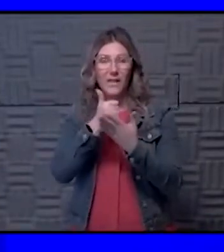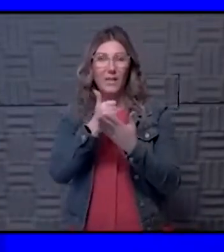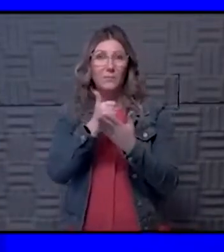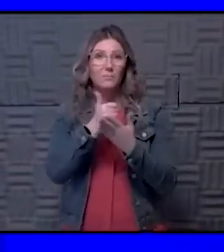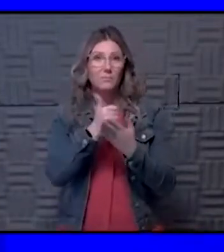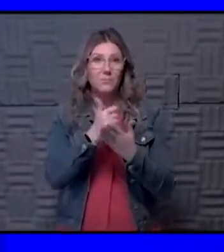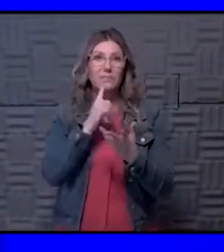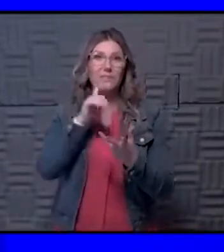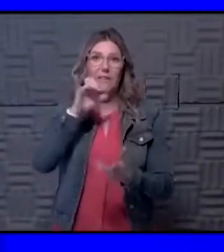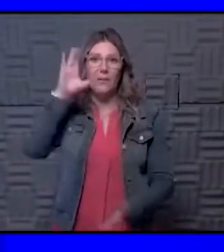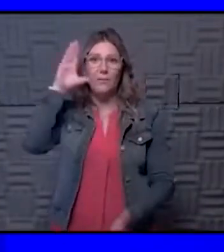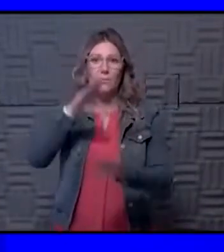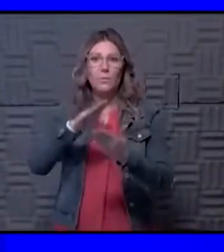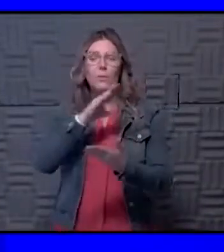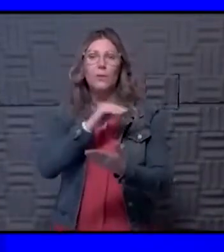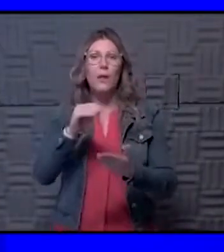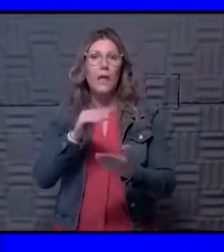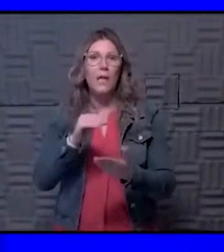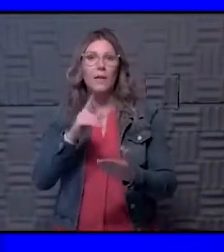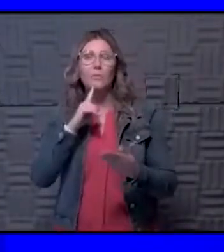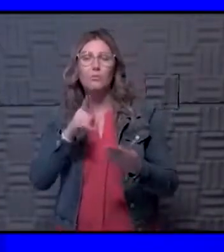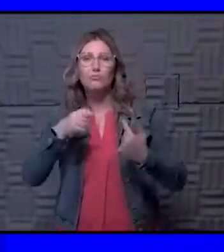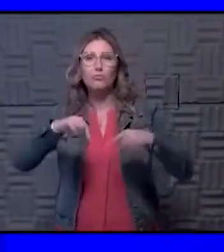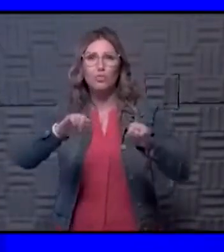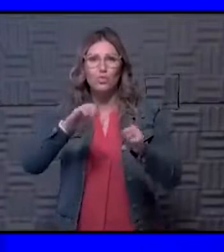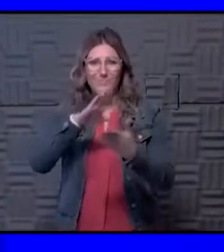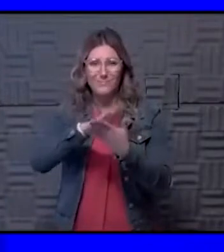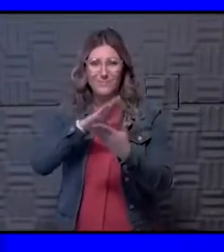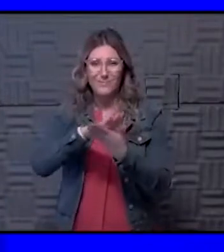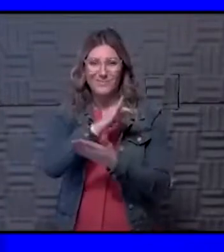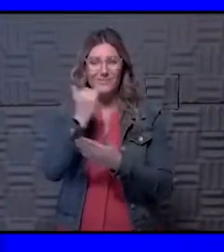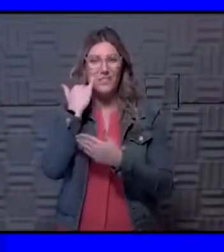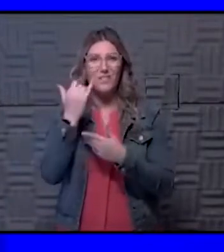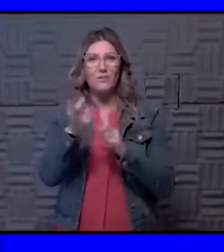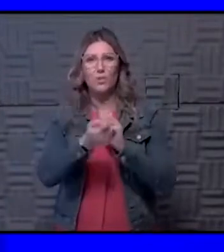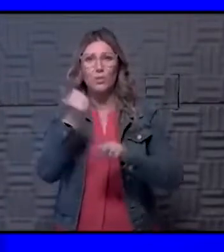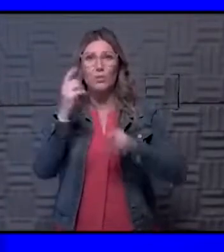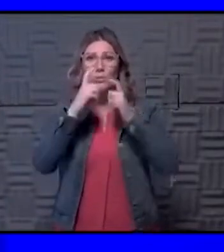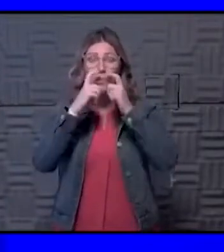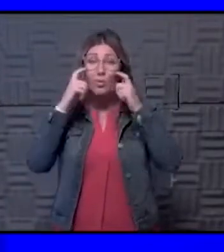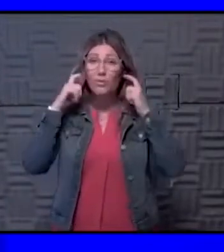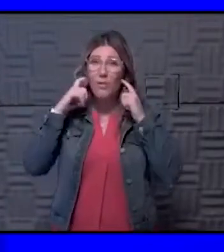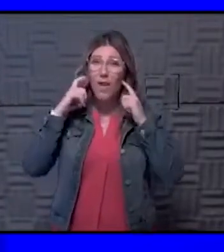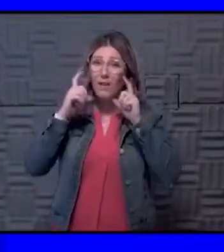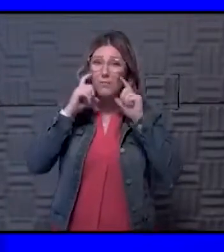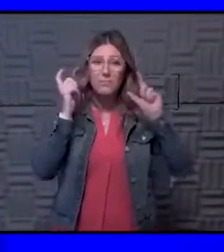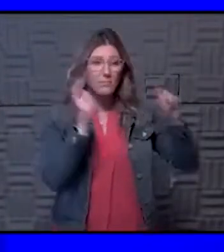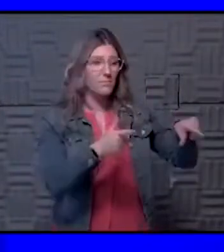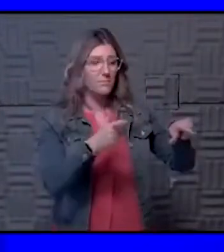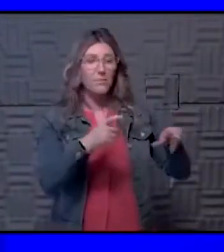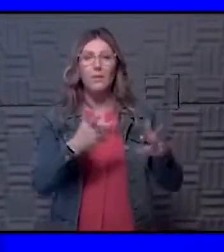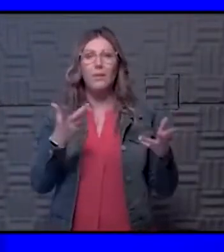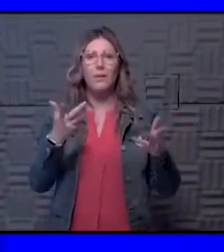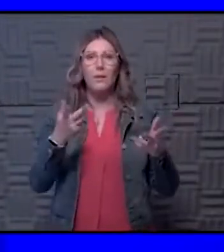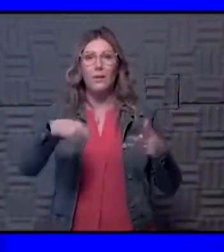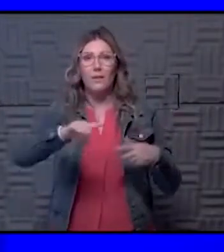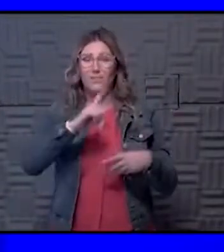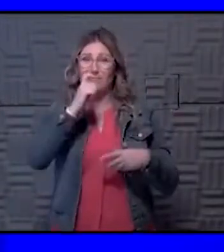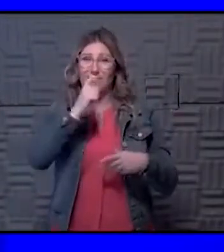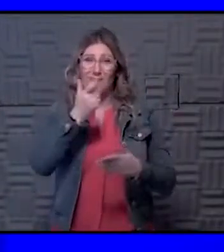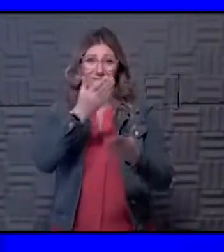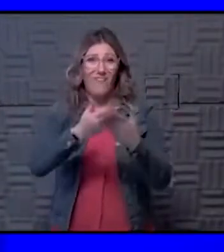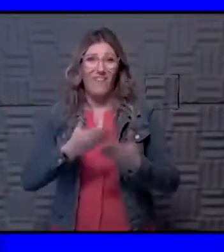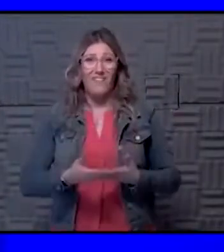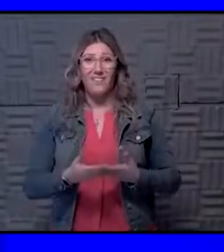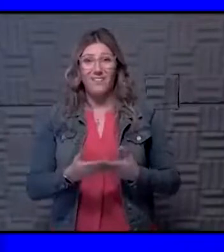the decreased or the low amount of spread we saw in schools. I think if you remove masks, those data points are no longer valid, and I think